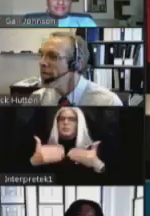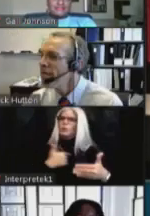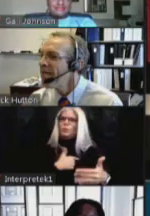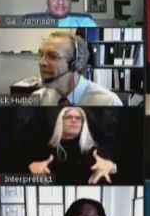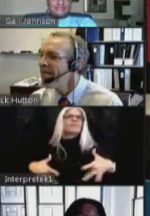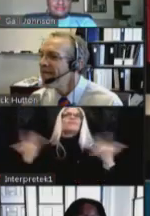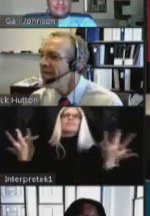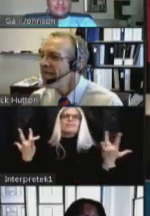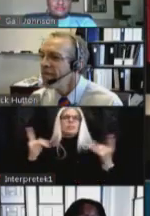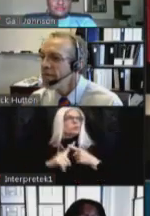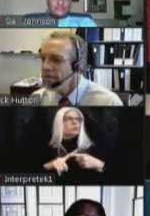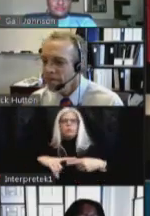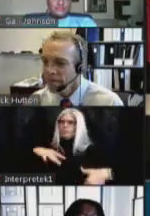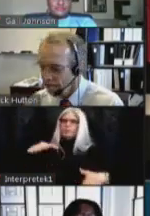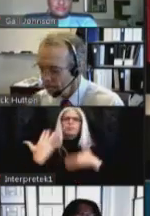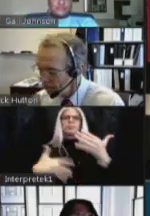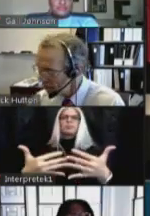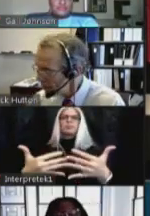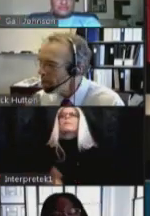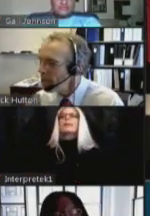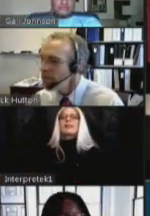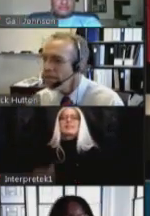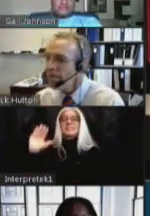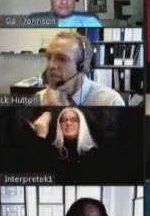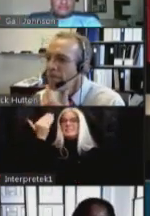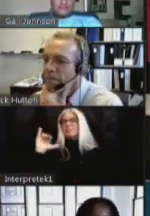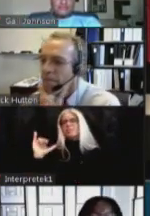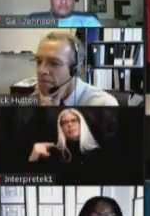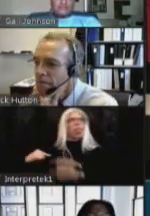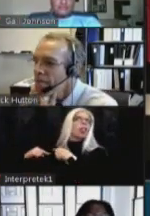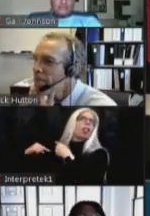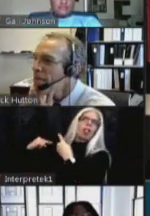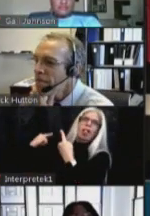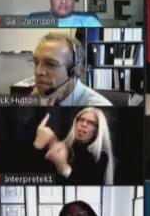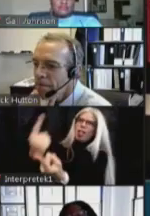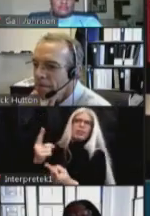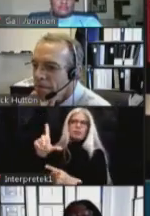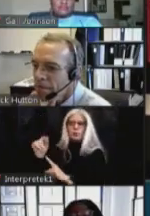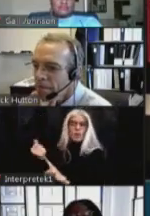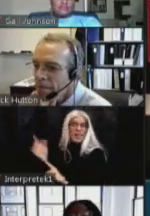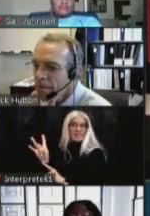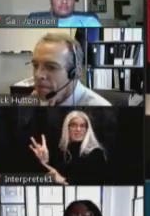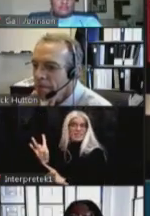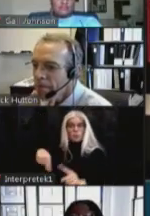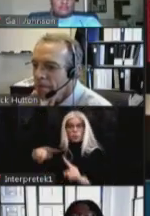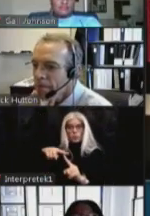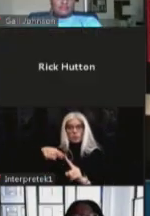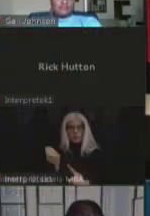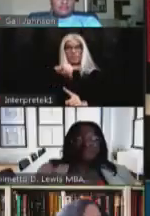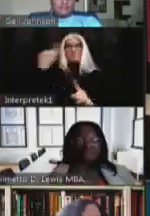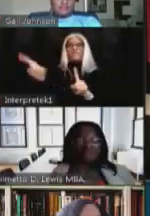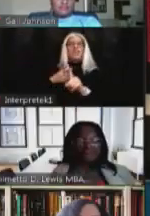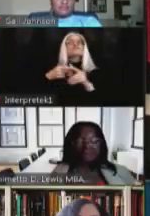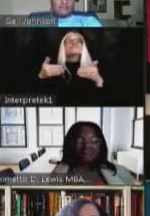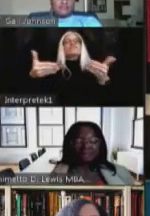journey, as you all remember. It seems like forever and ago, back in 2018, when we first started talking about the